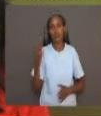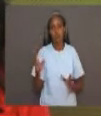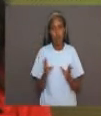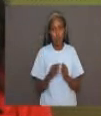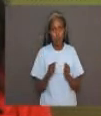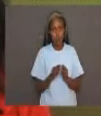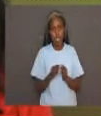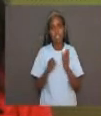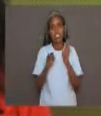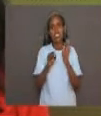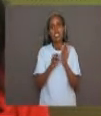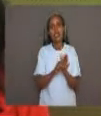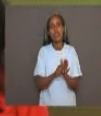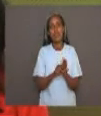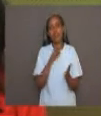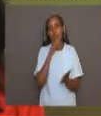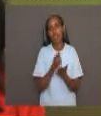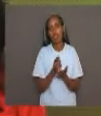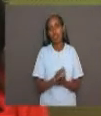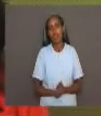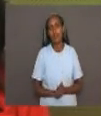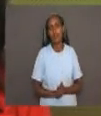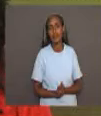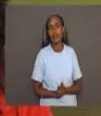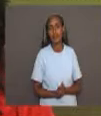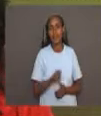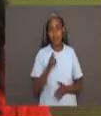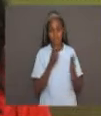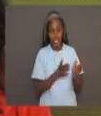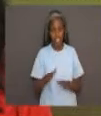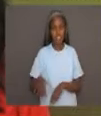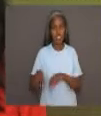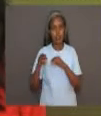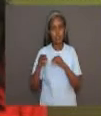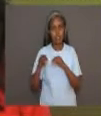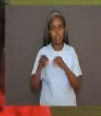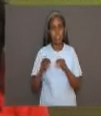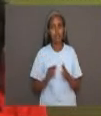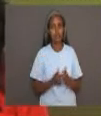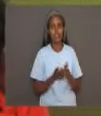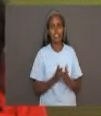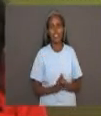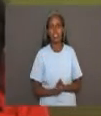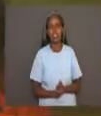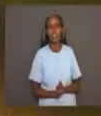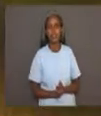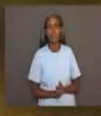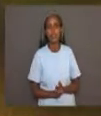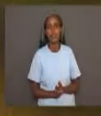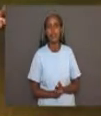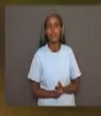collect samples of data. If you are ready, students, let us begin.